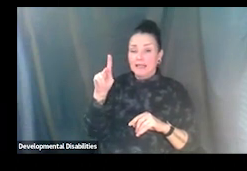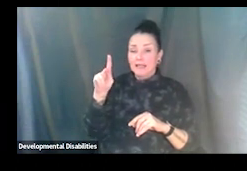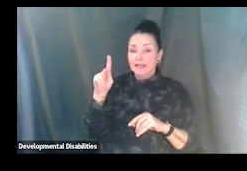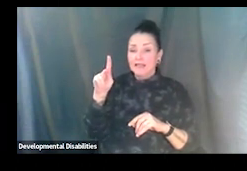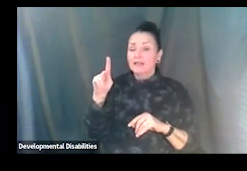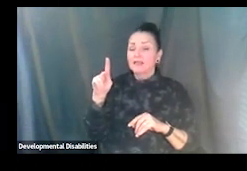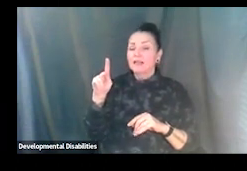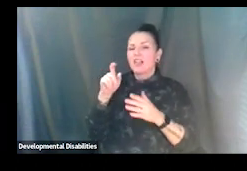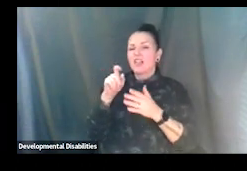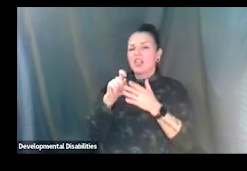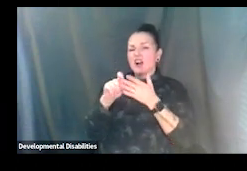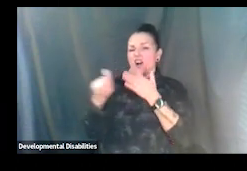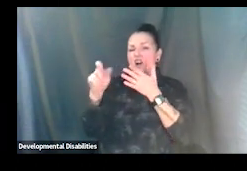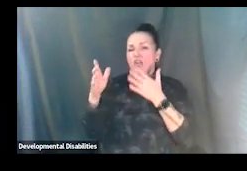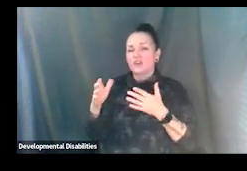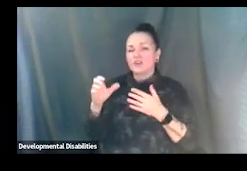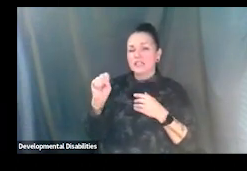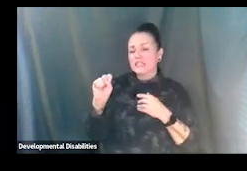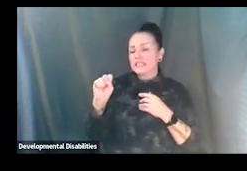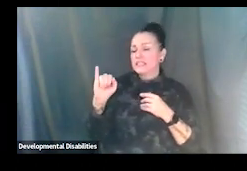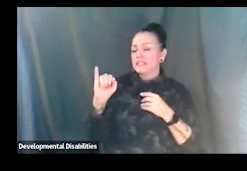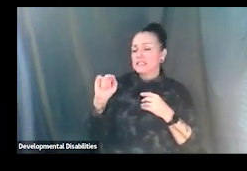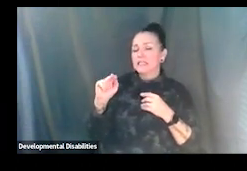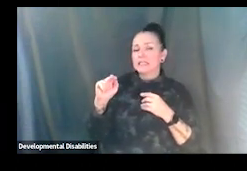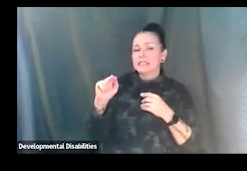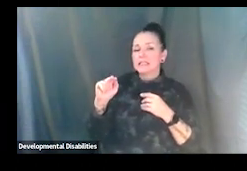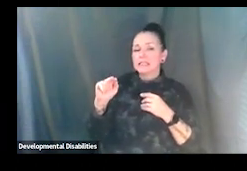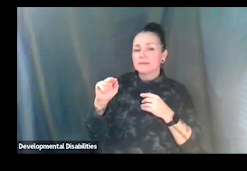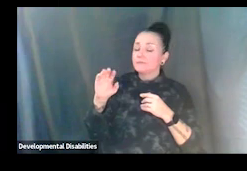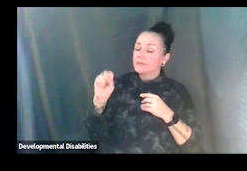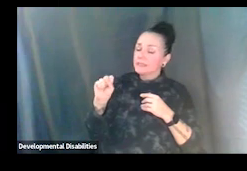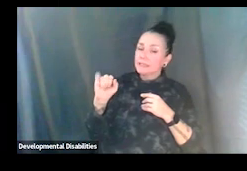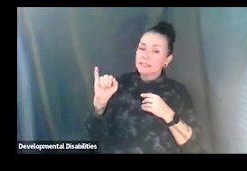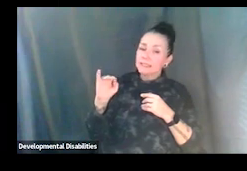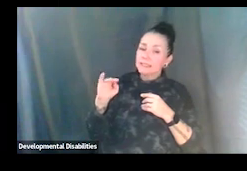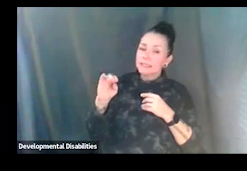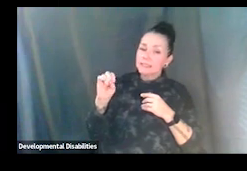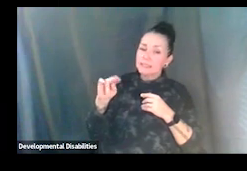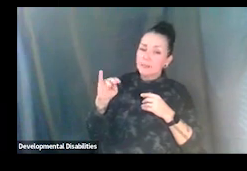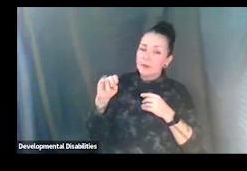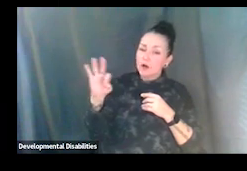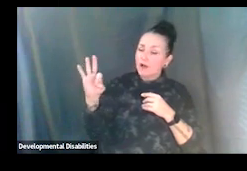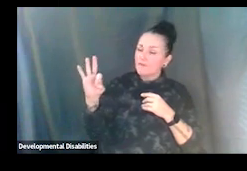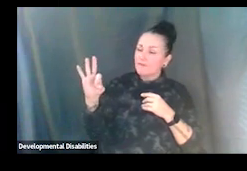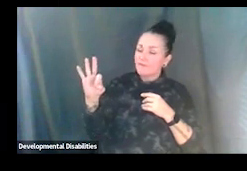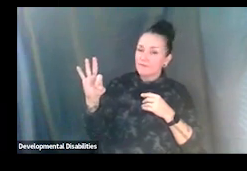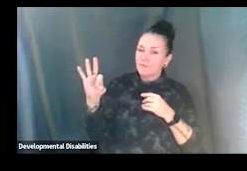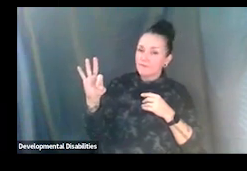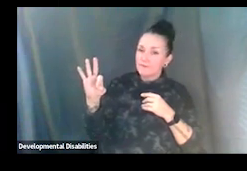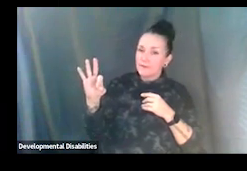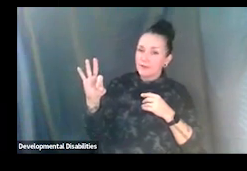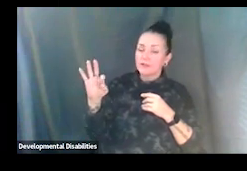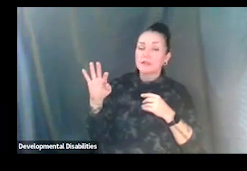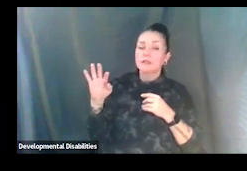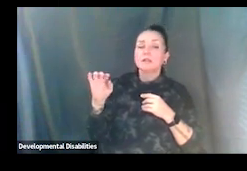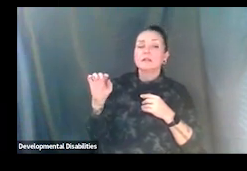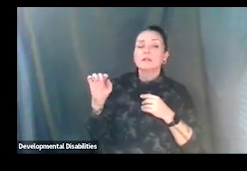people with moderate intellectual disabilities. And they found after 8 weeks, I believe, that people